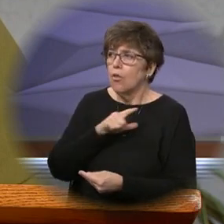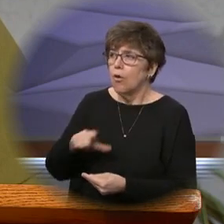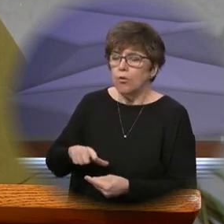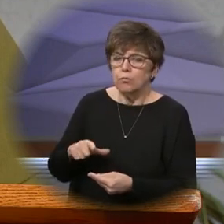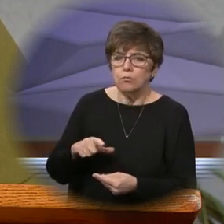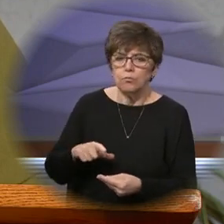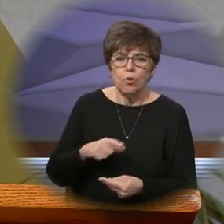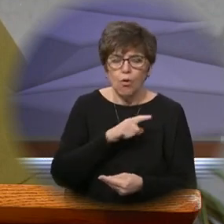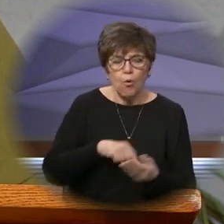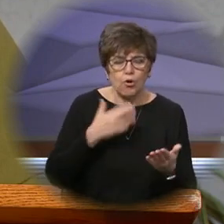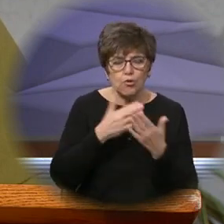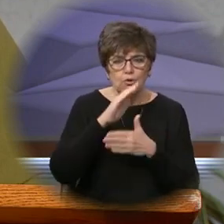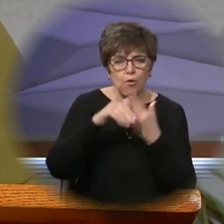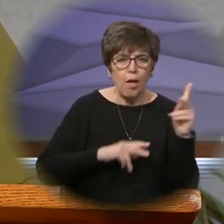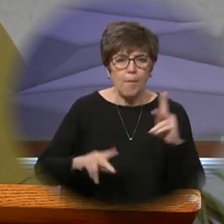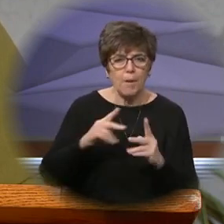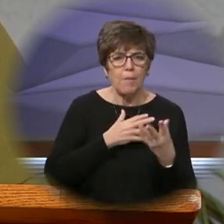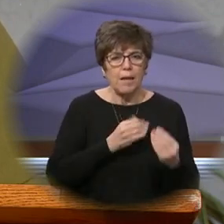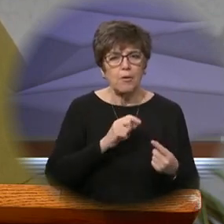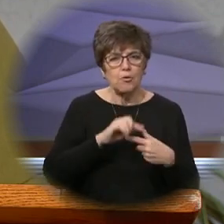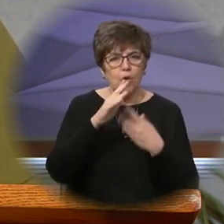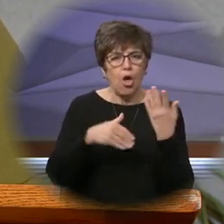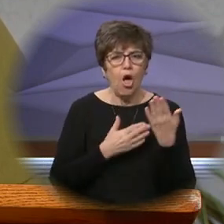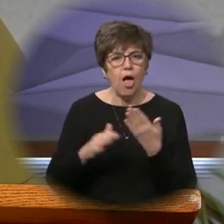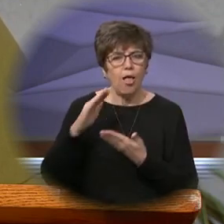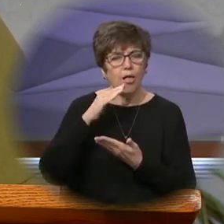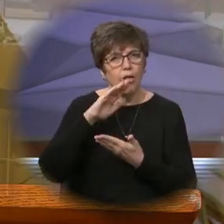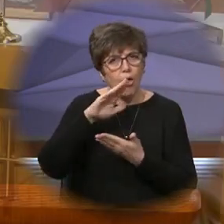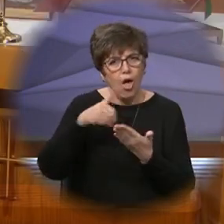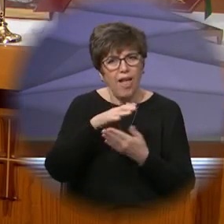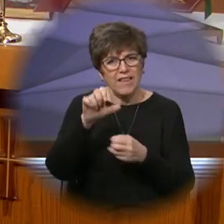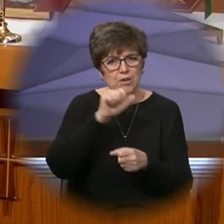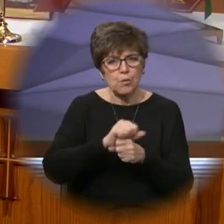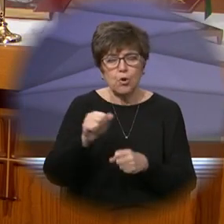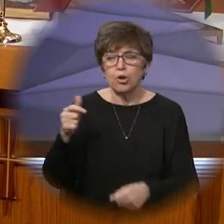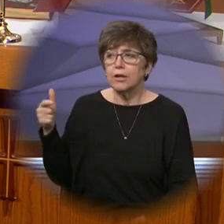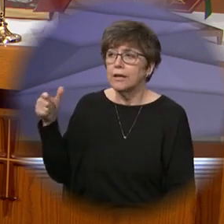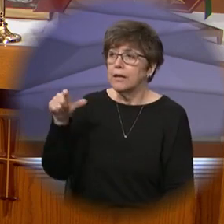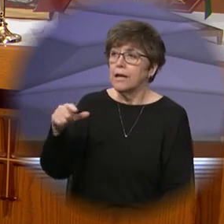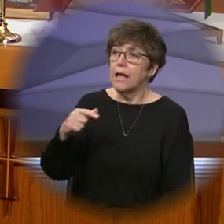good to all and compassionate to all his works.